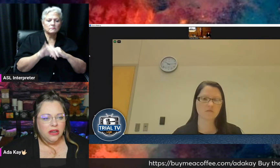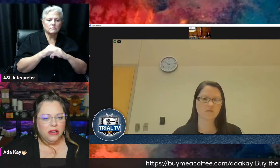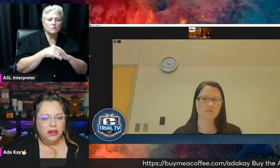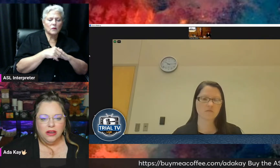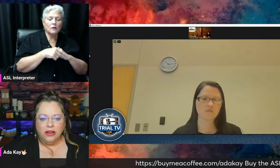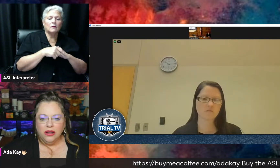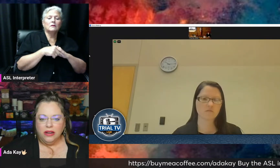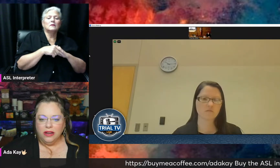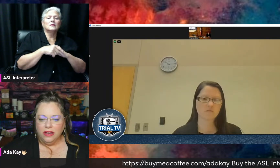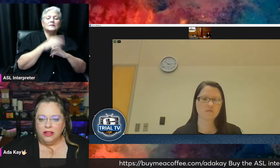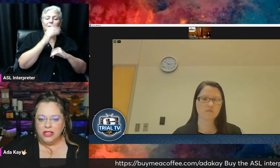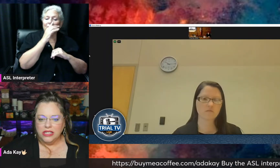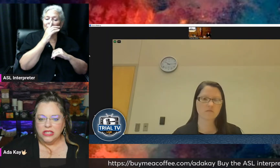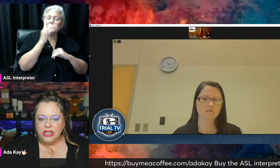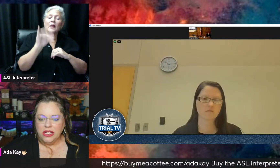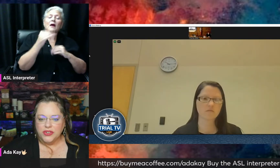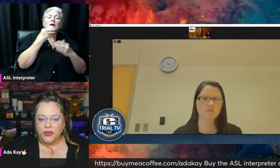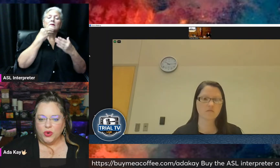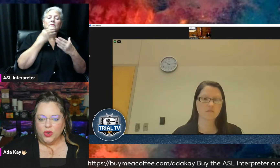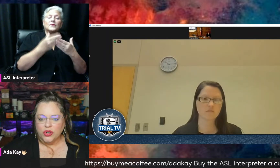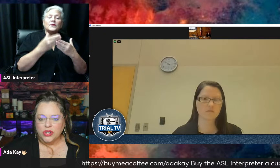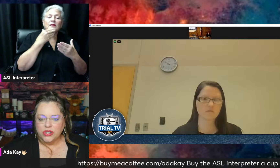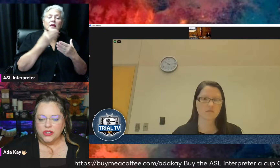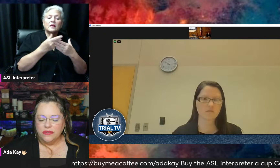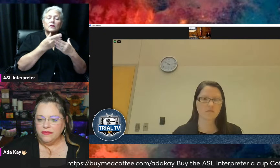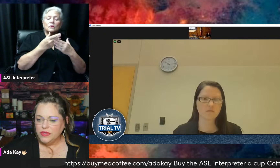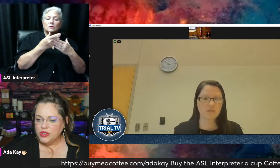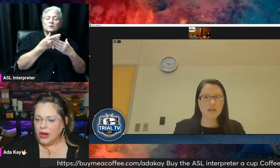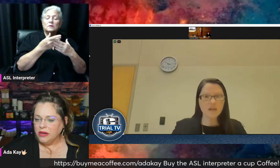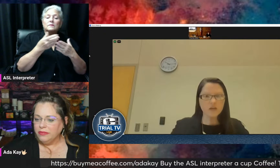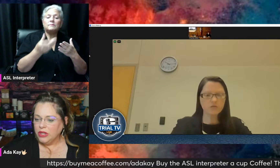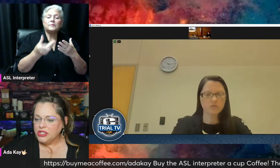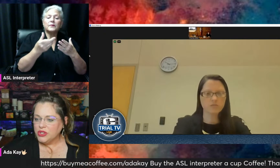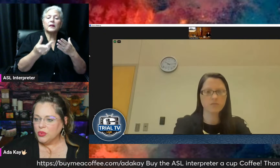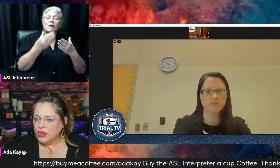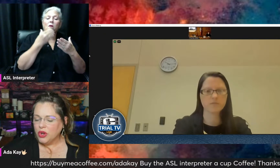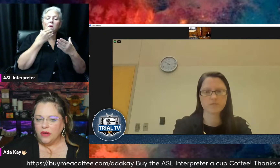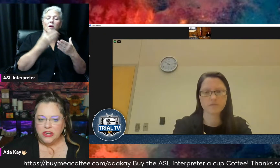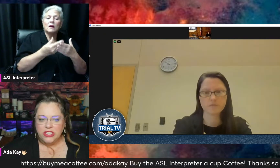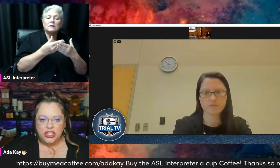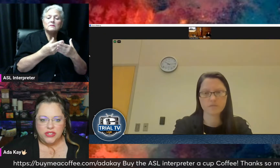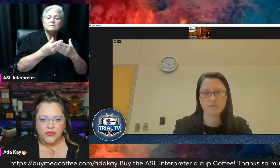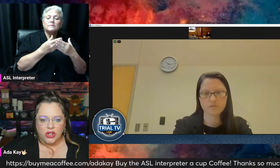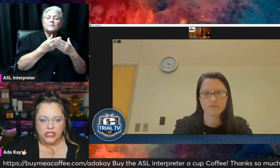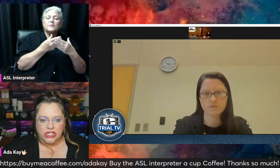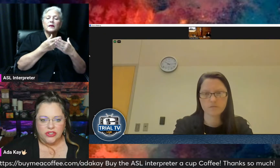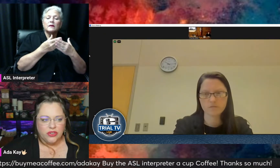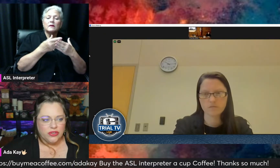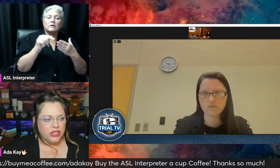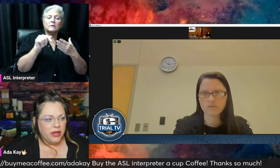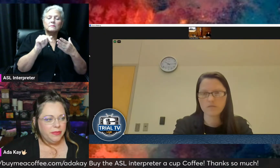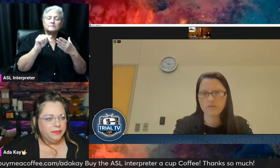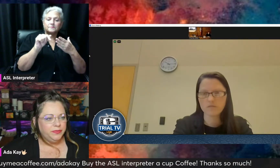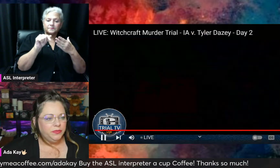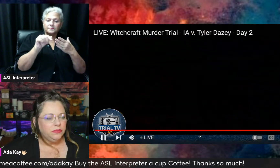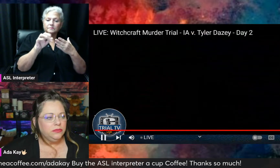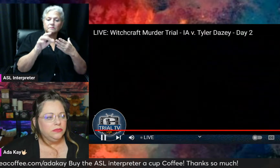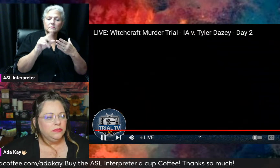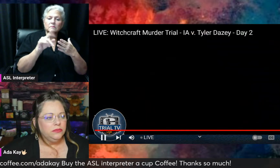coffee. Okay, thank you, ma'am. This link You is guys for can her. disconnect. So I can Thank you. bless her with coffee. She is volunteering her